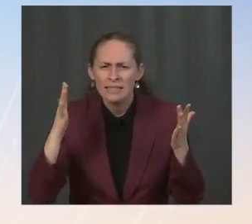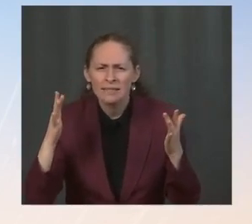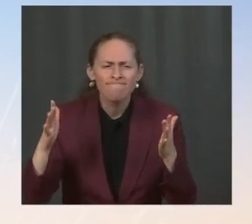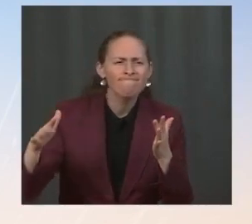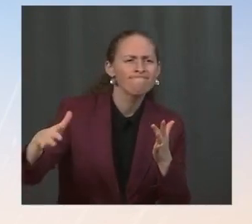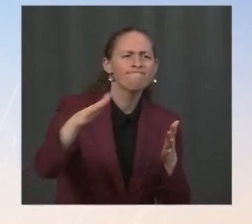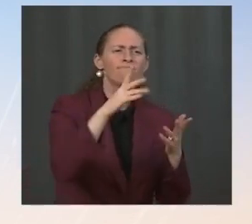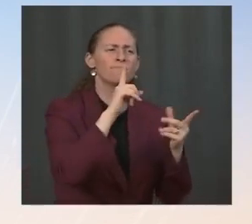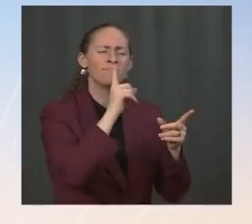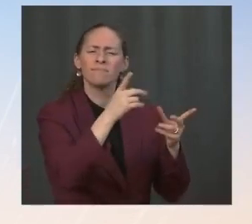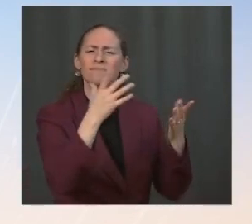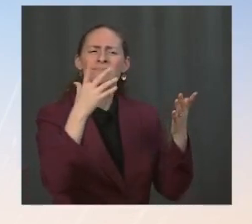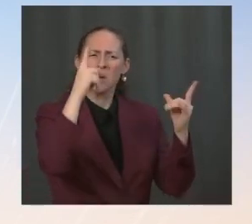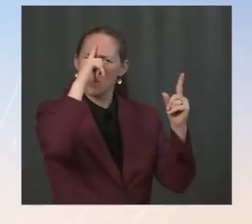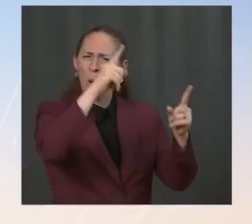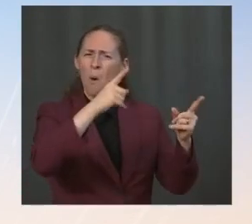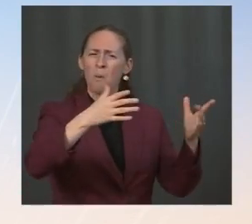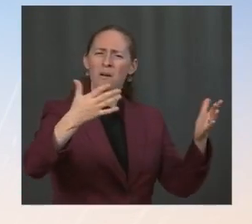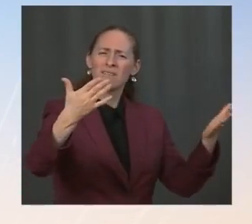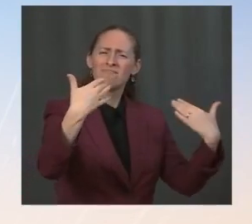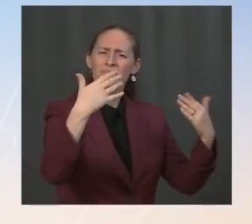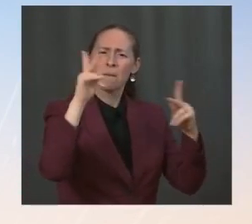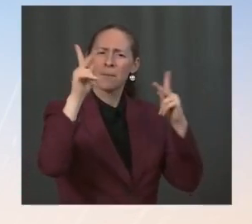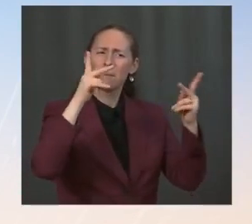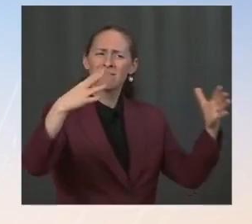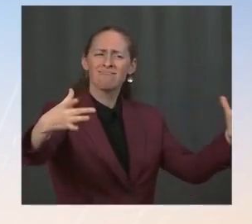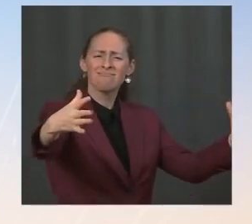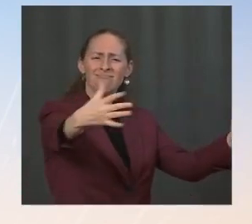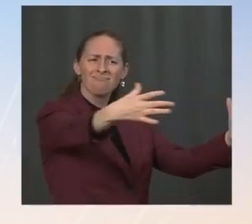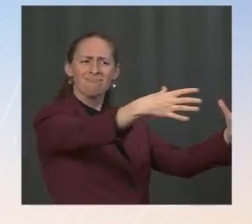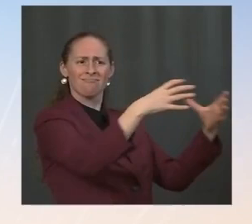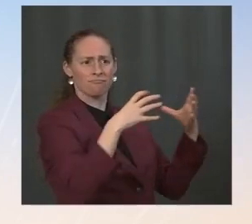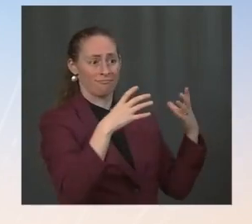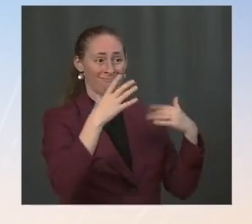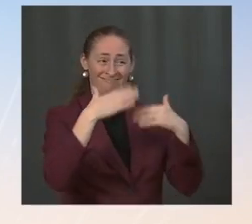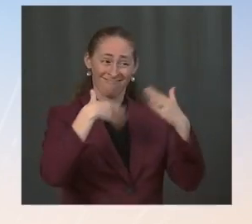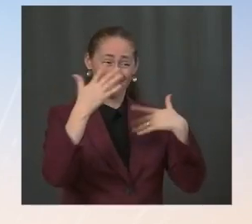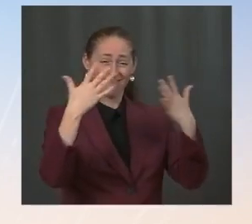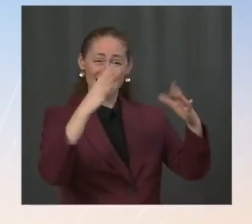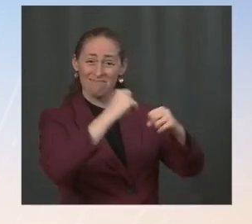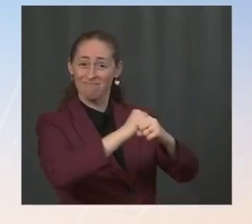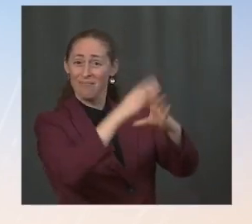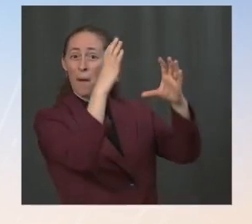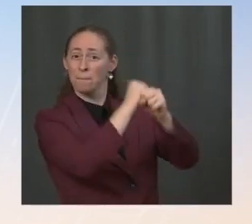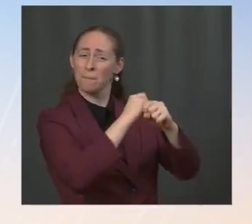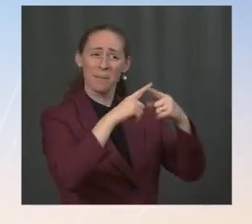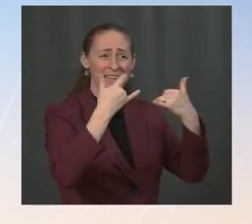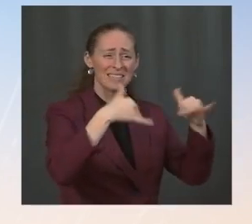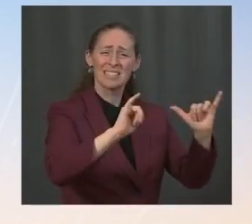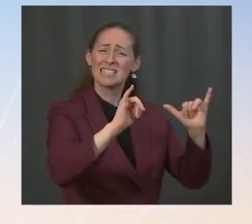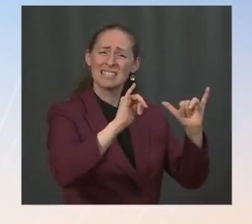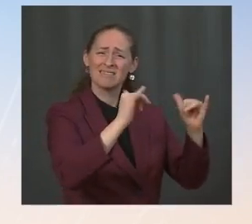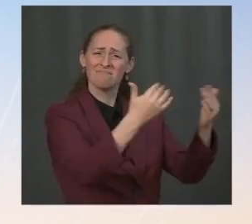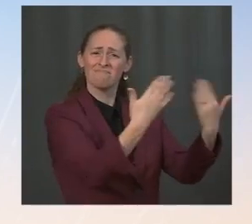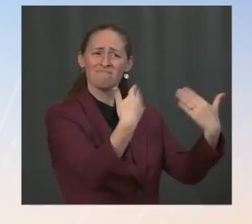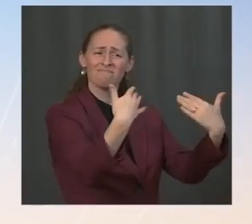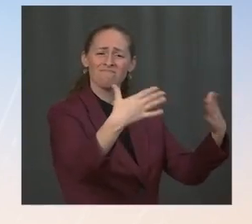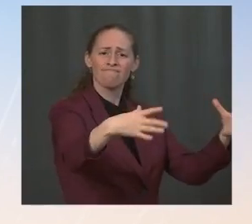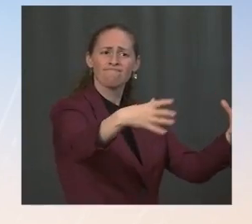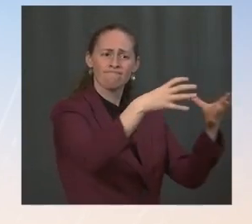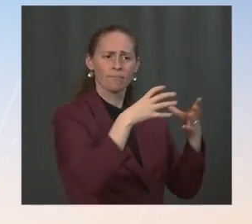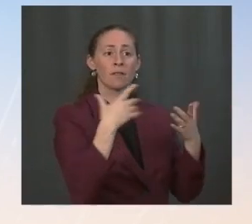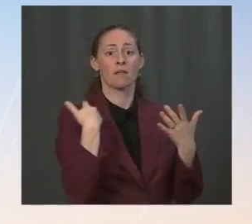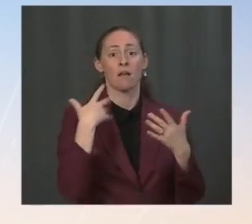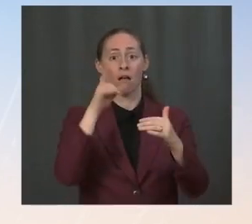these planes as possible, even as we're working to address these security threats on the ground. But I don't want to give you a prediction because our U.S.